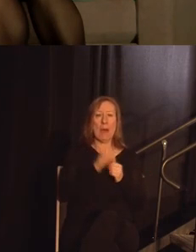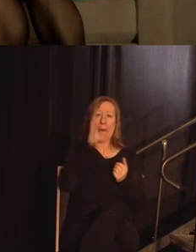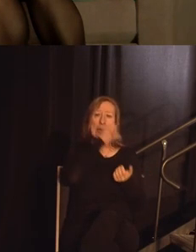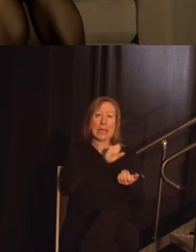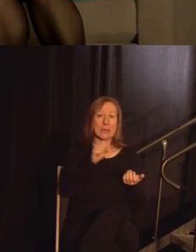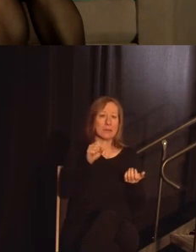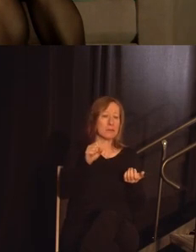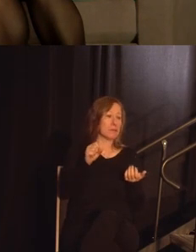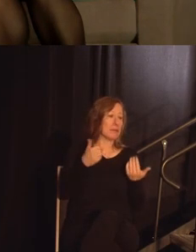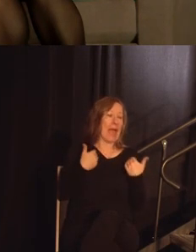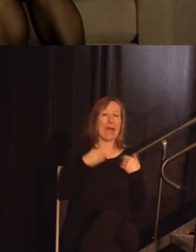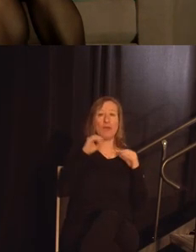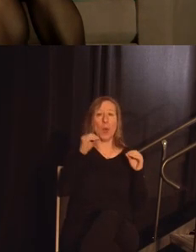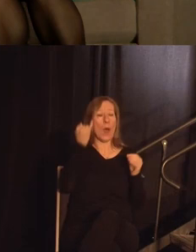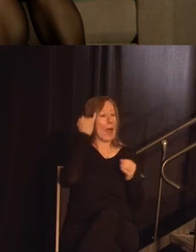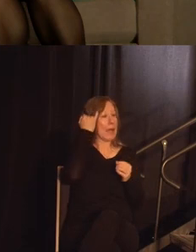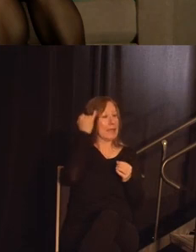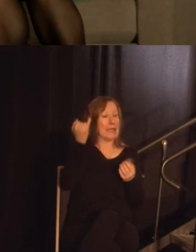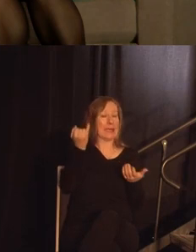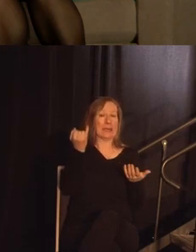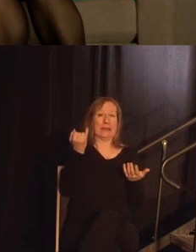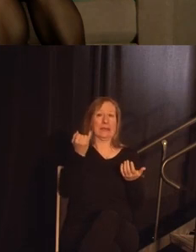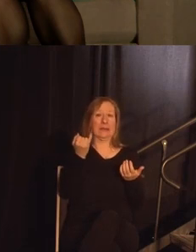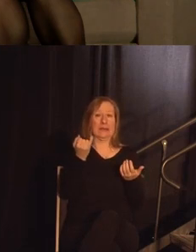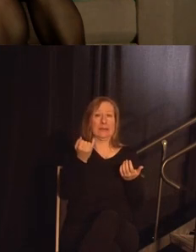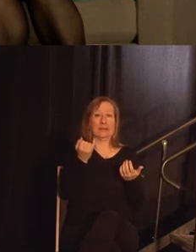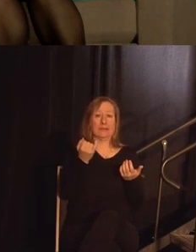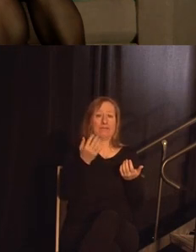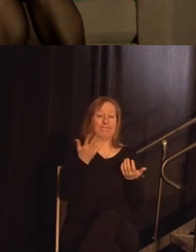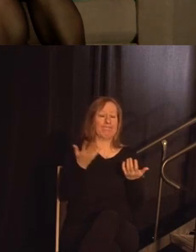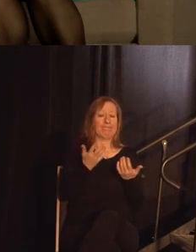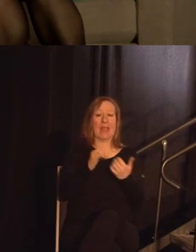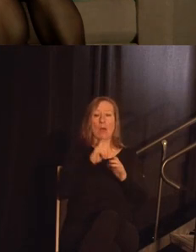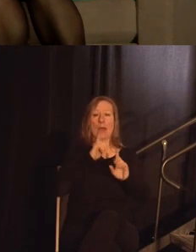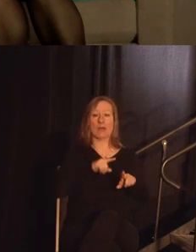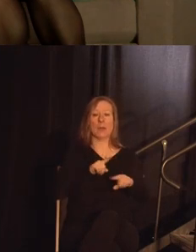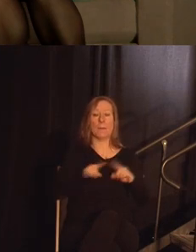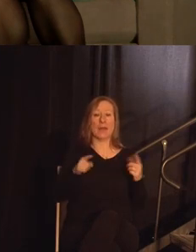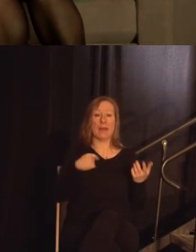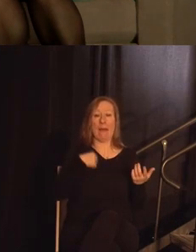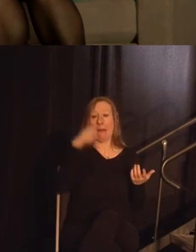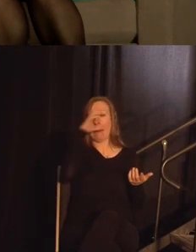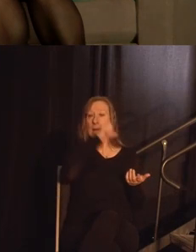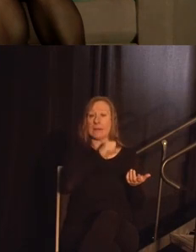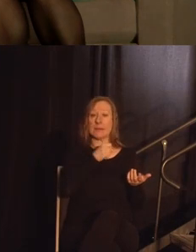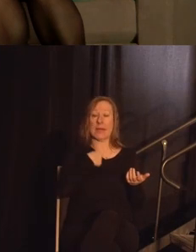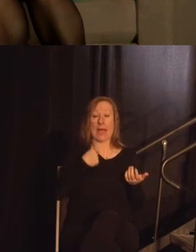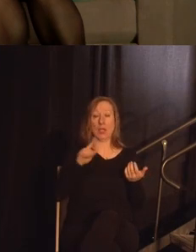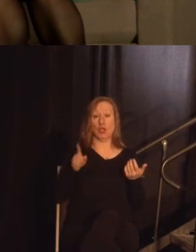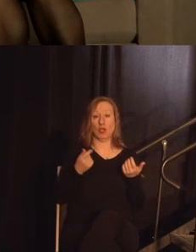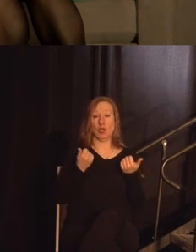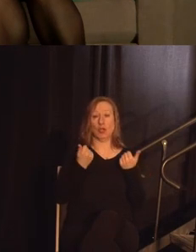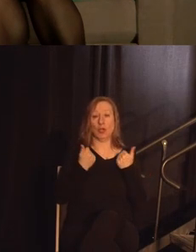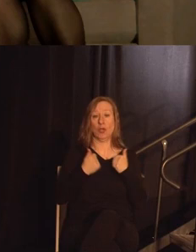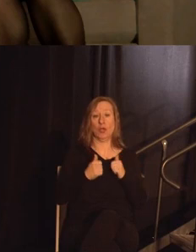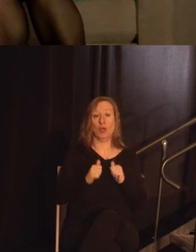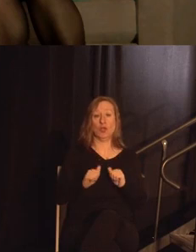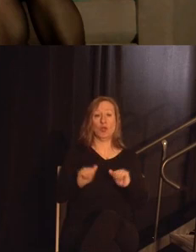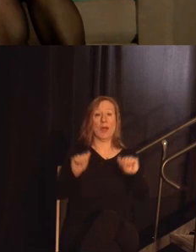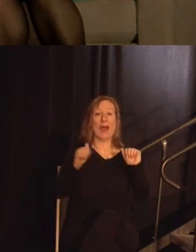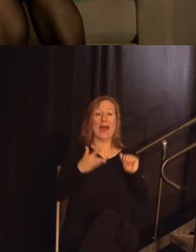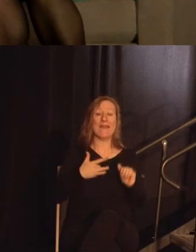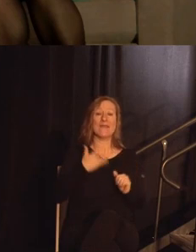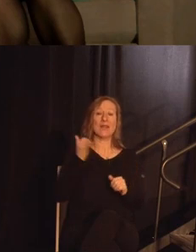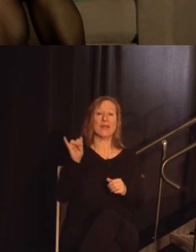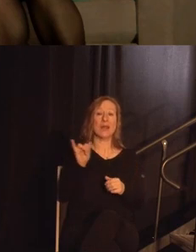I have no idea what the line is and I don't know how to answer this, but I guess I just try to, I feel like there's a